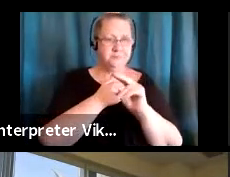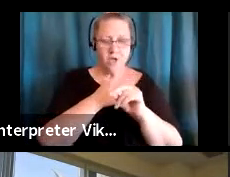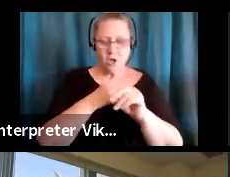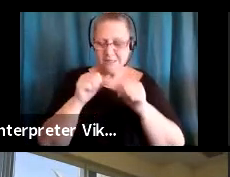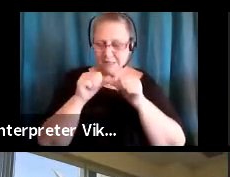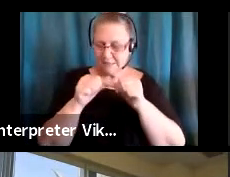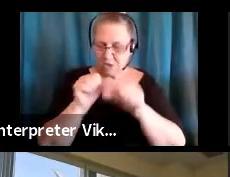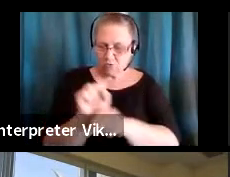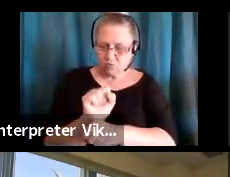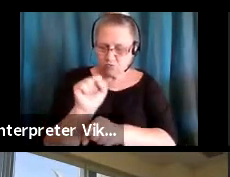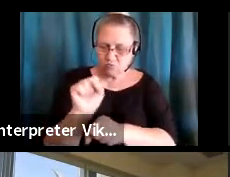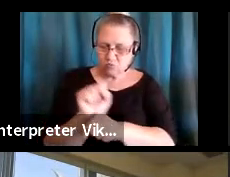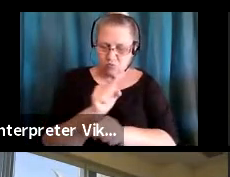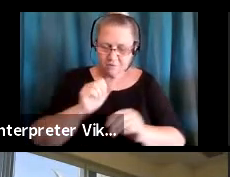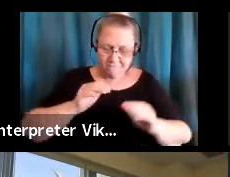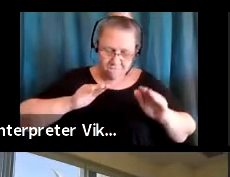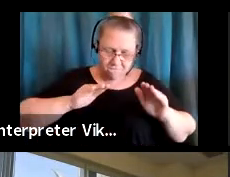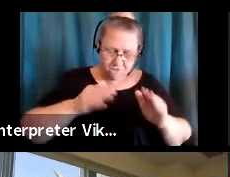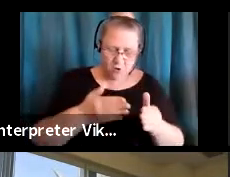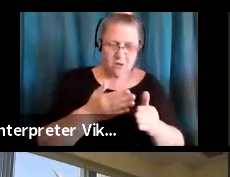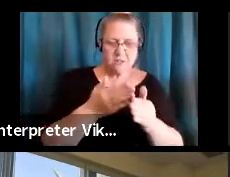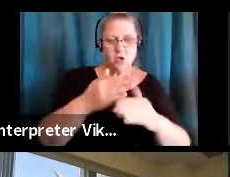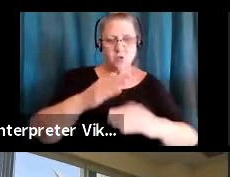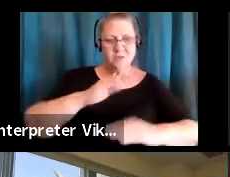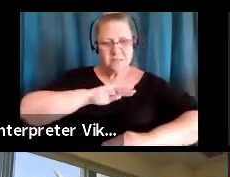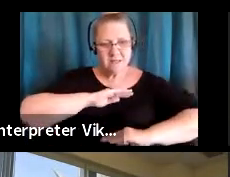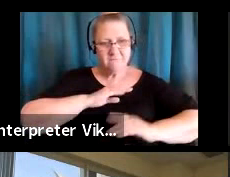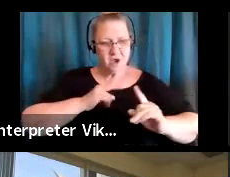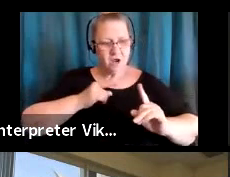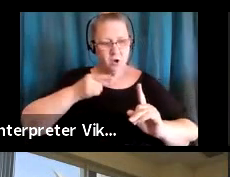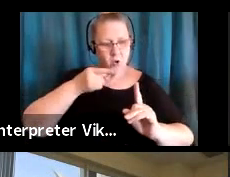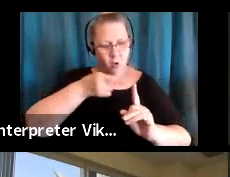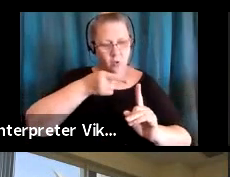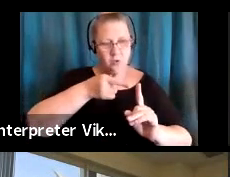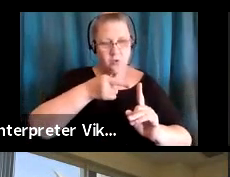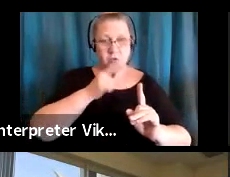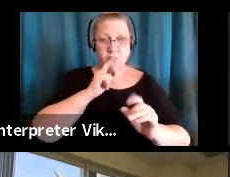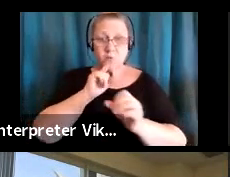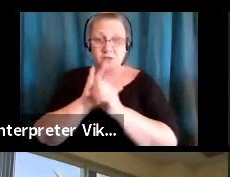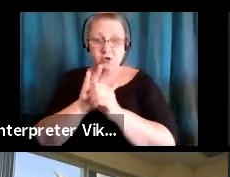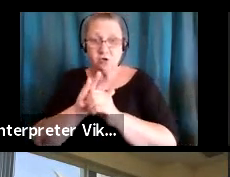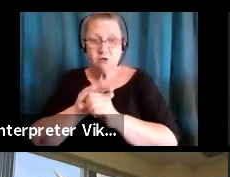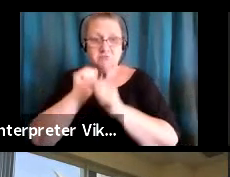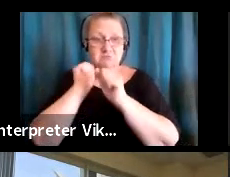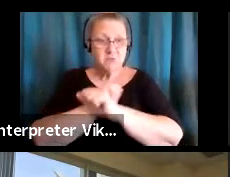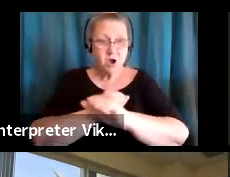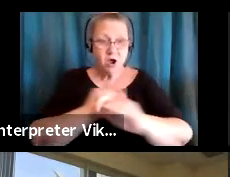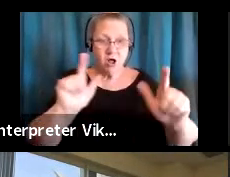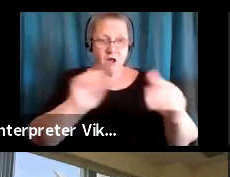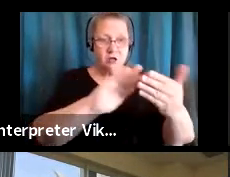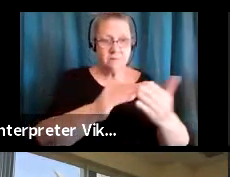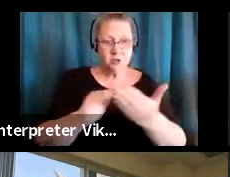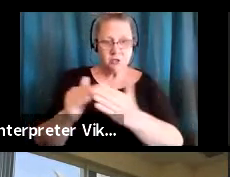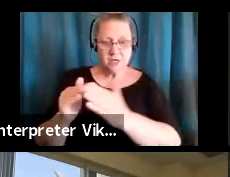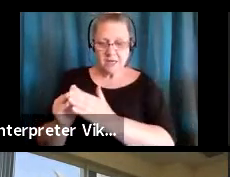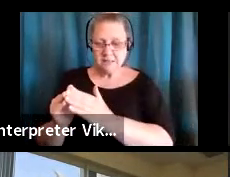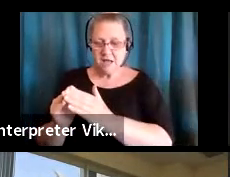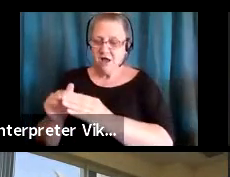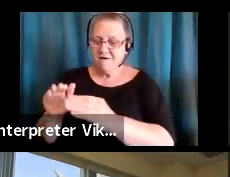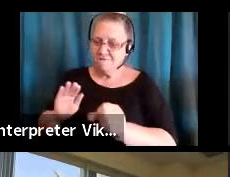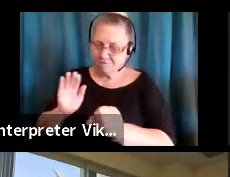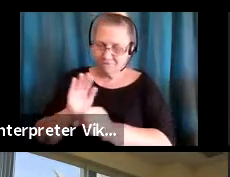do to meet our goals of ensuring that all communities are adequately